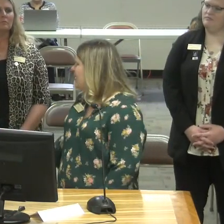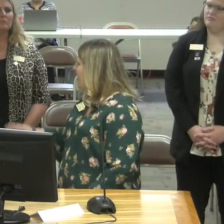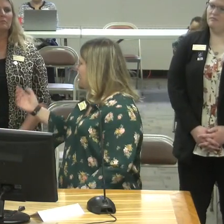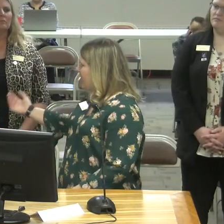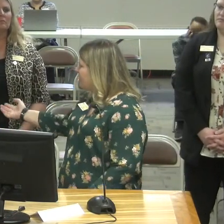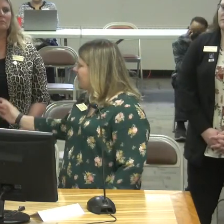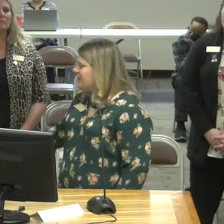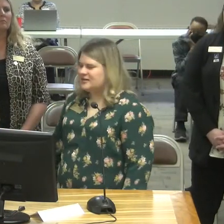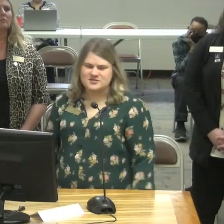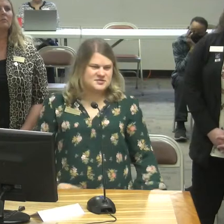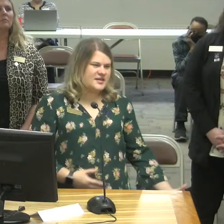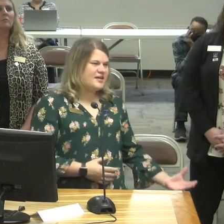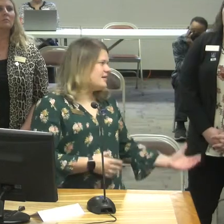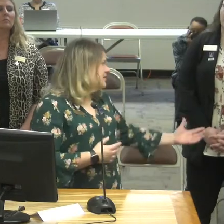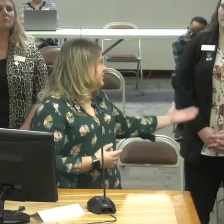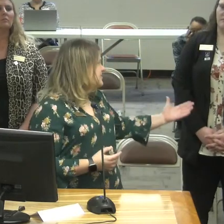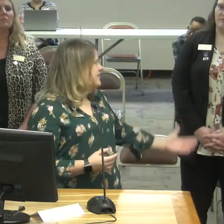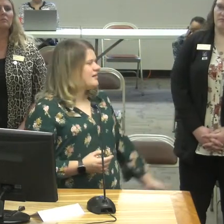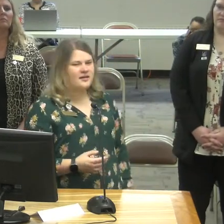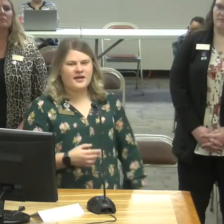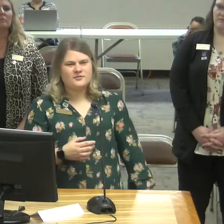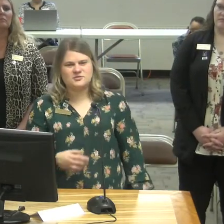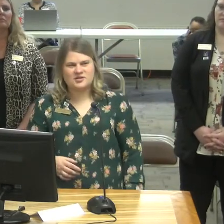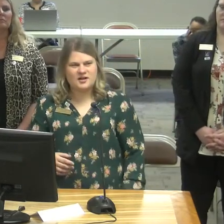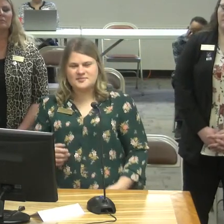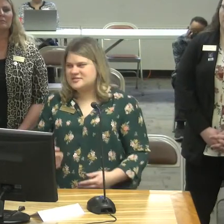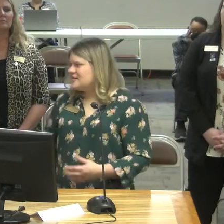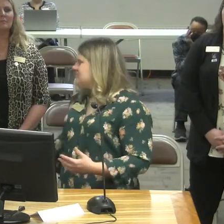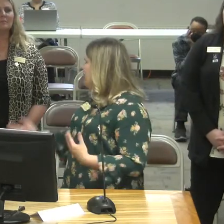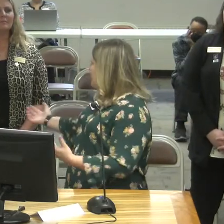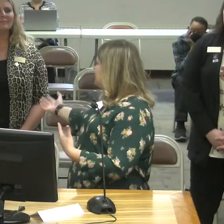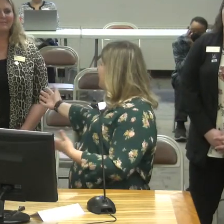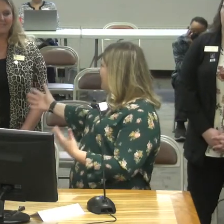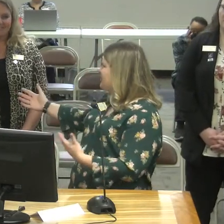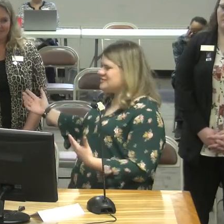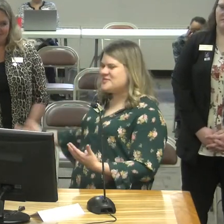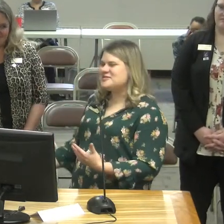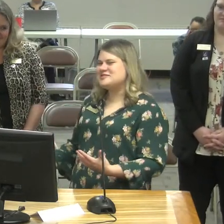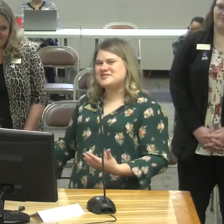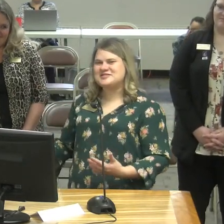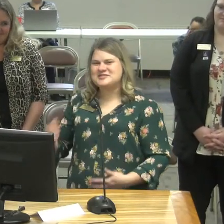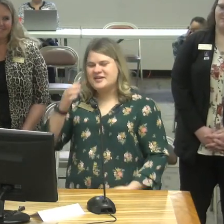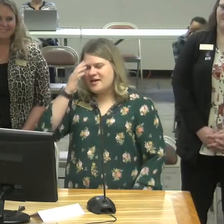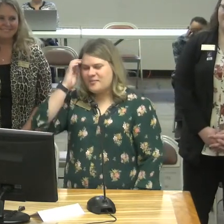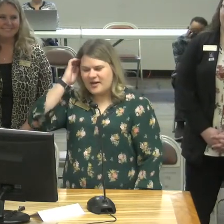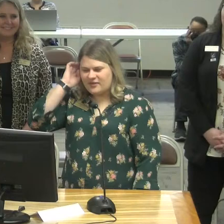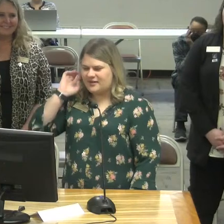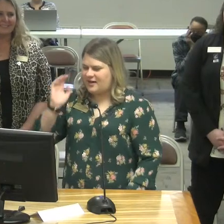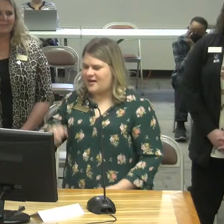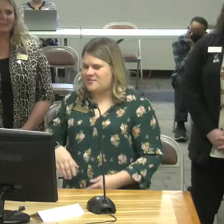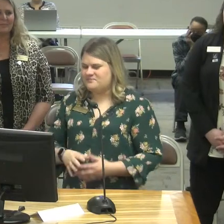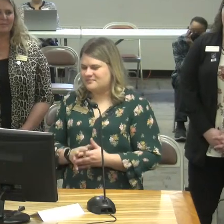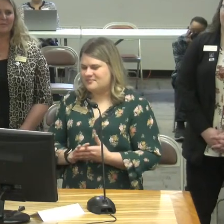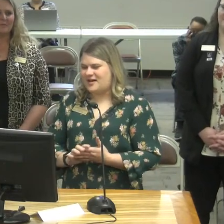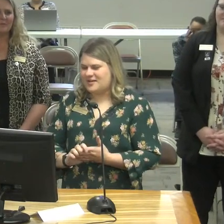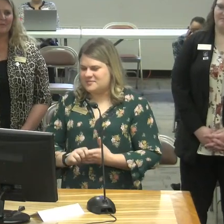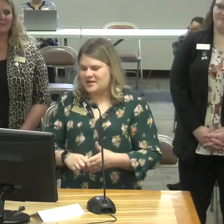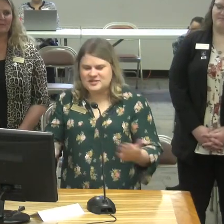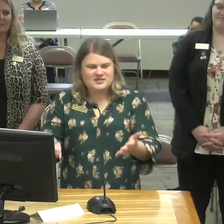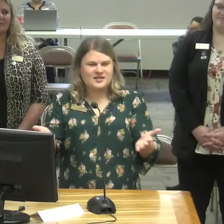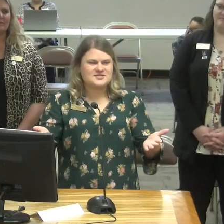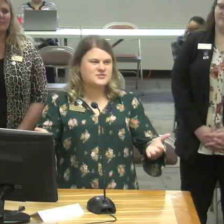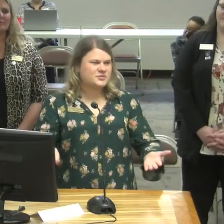Hayes uh Natalie and Suzanne and Lisa all have new jobs some of us still have our same positions but like um